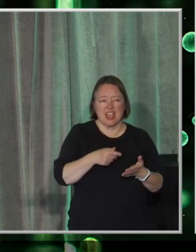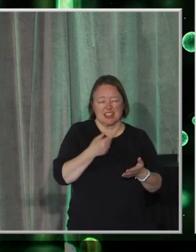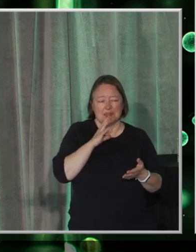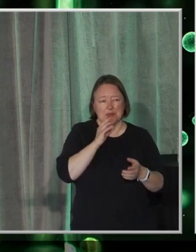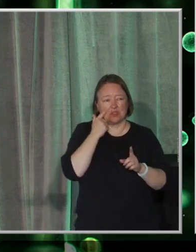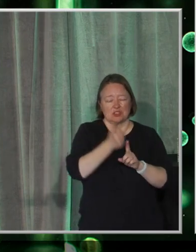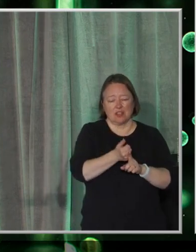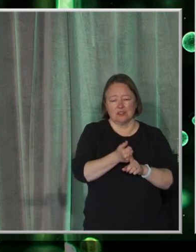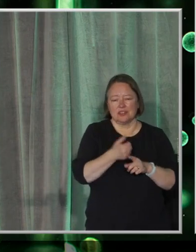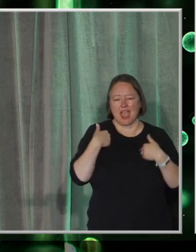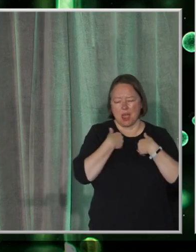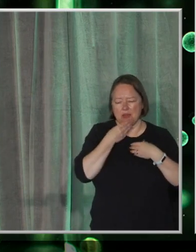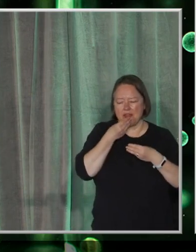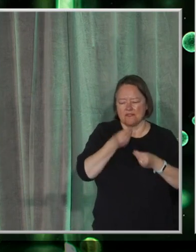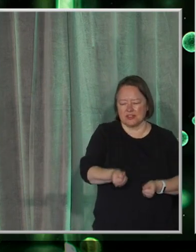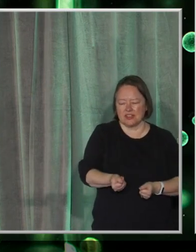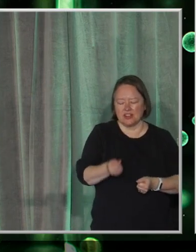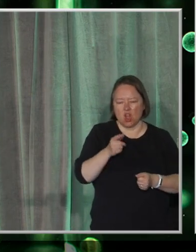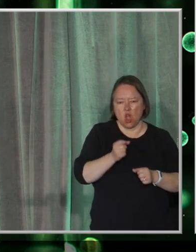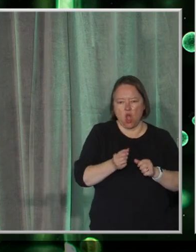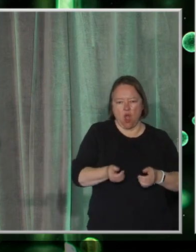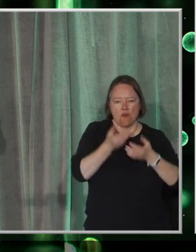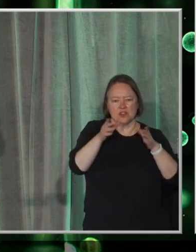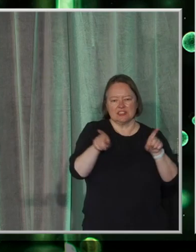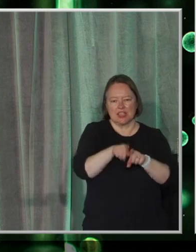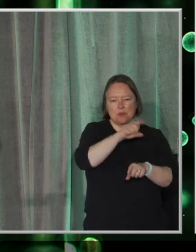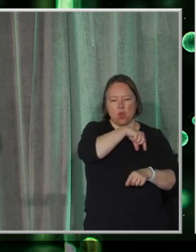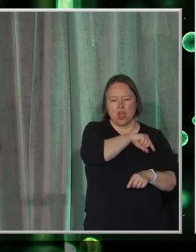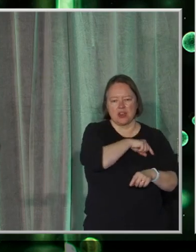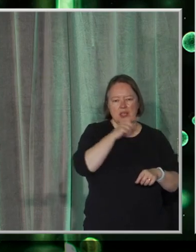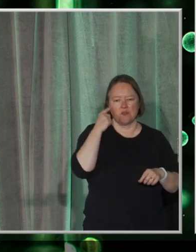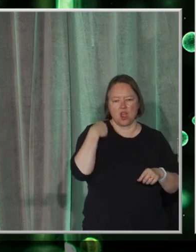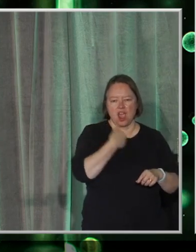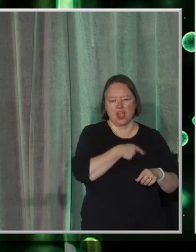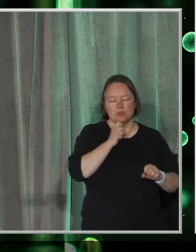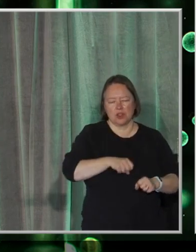The animal feeds, they're offering the same quality, but for us it is